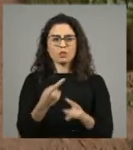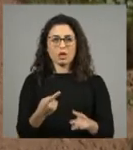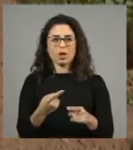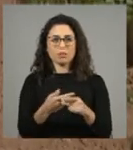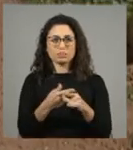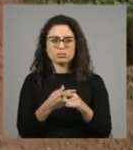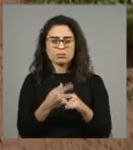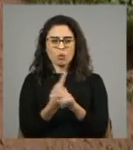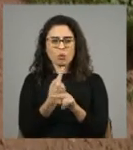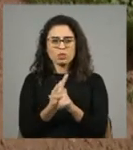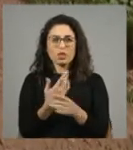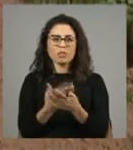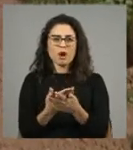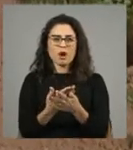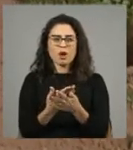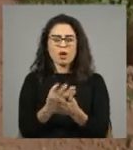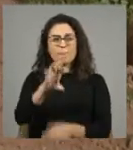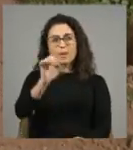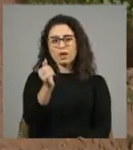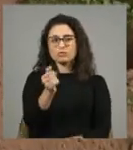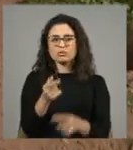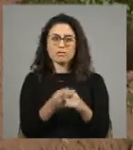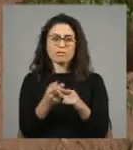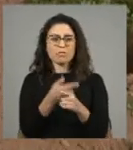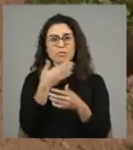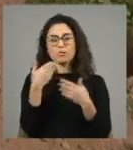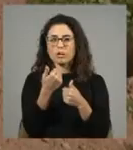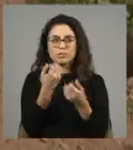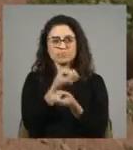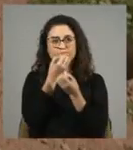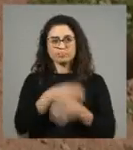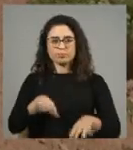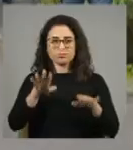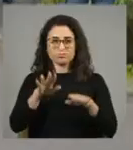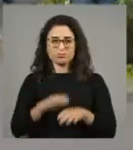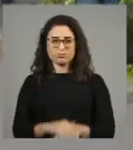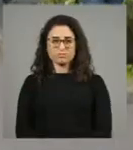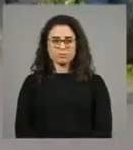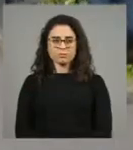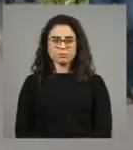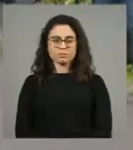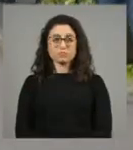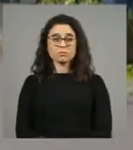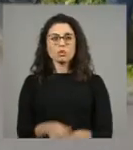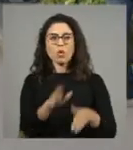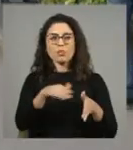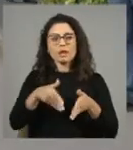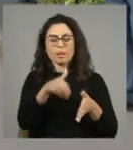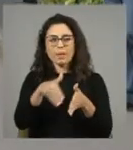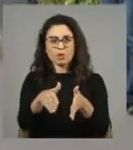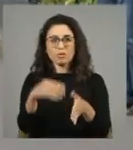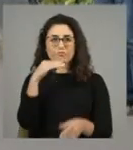touristic attraction. And it's not the charm of the country, I think. No Ribeiro Frio, desde abril